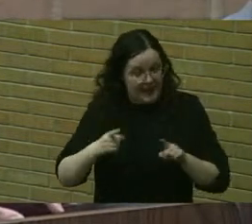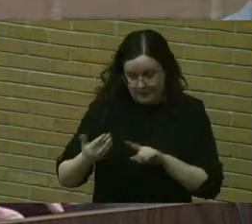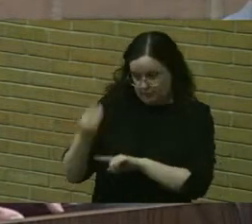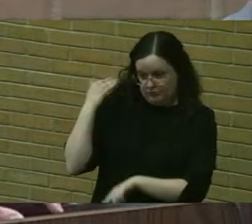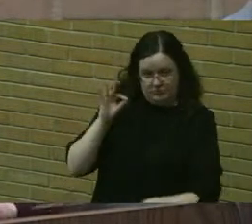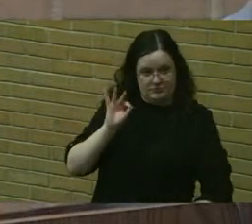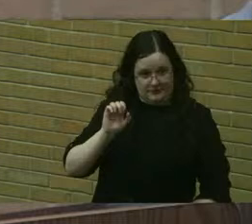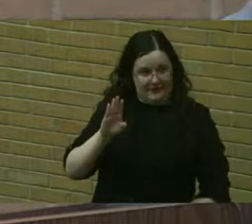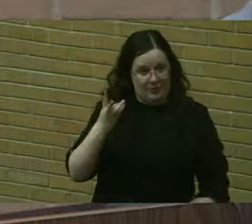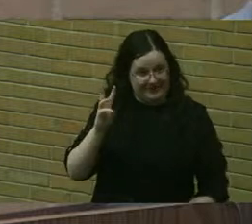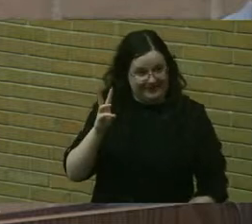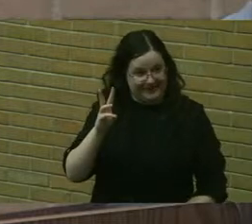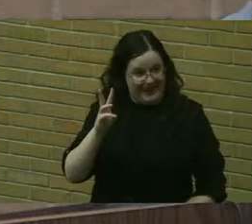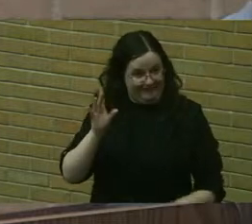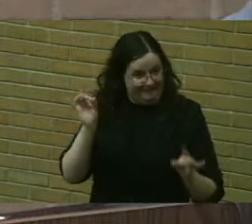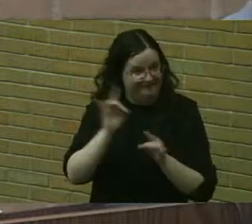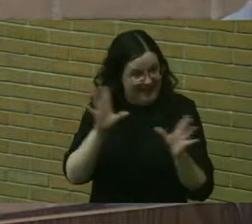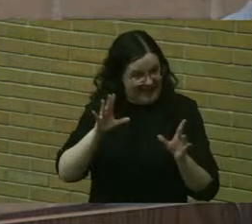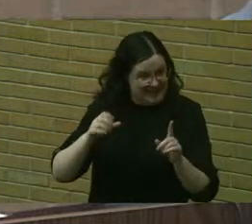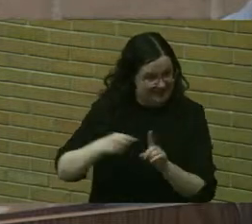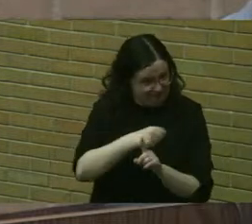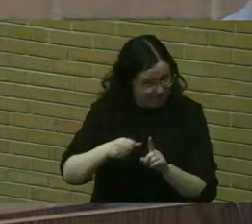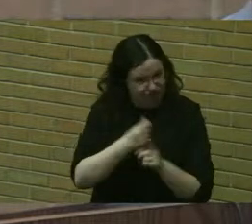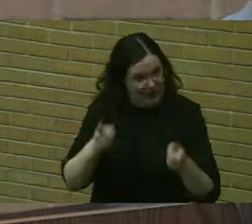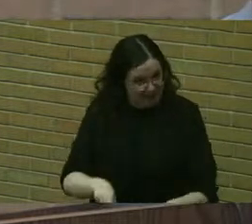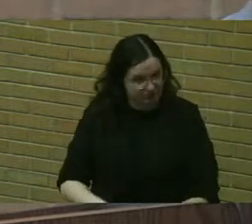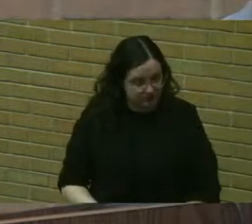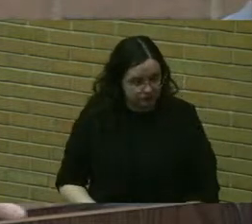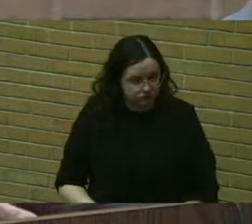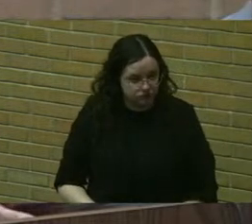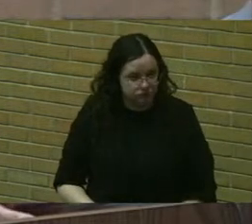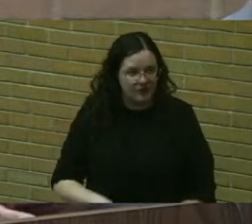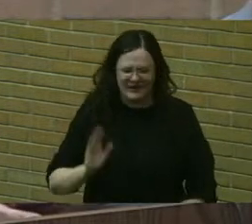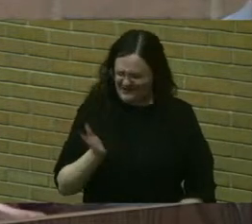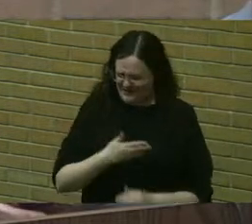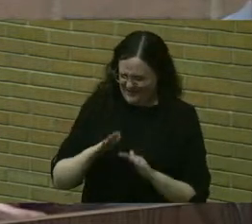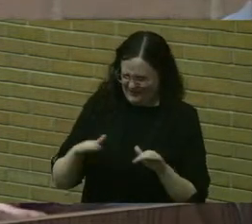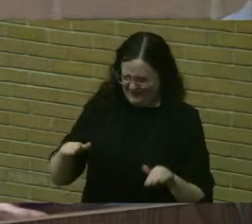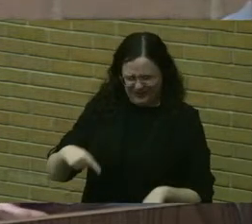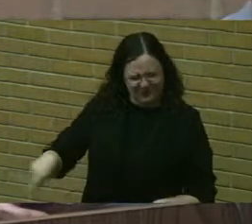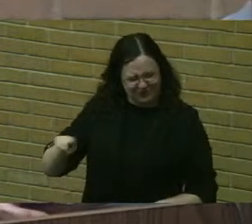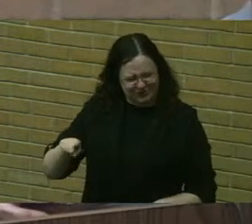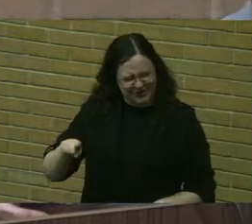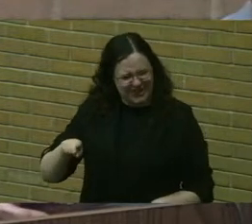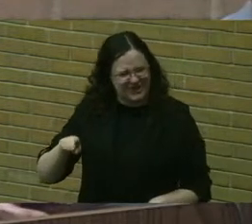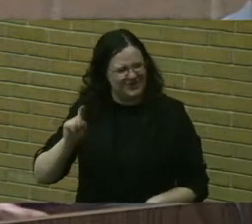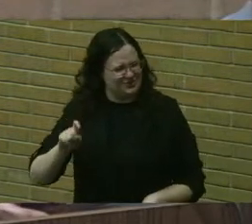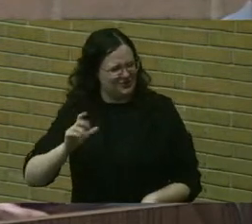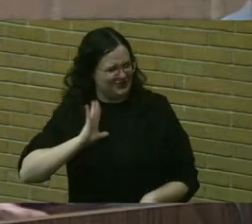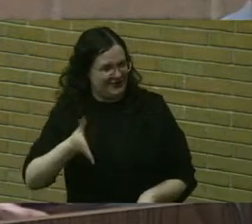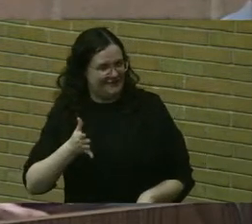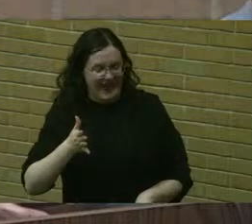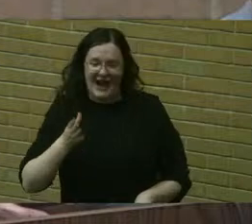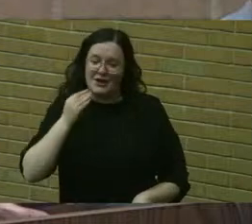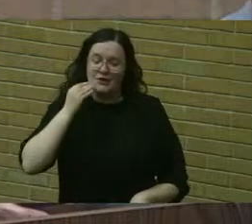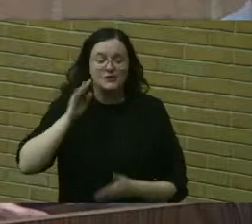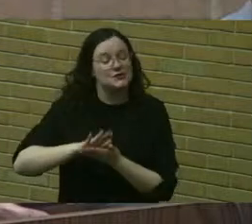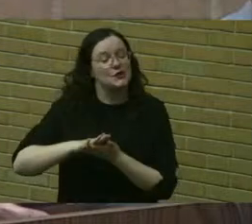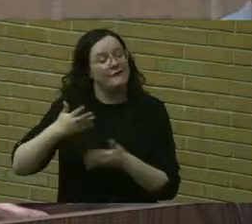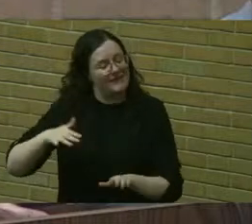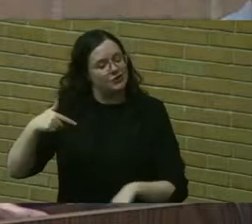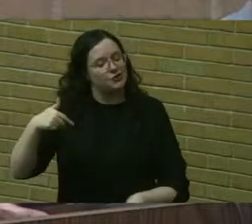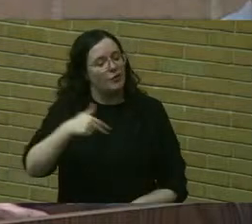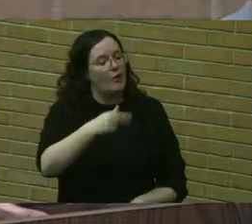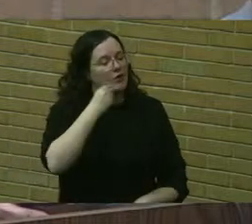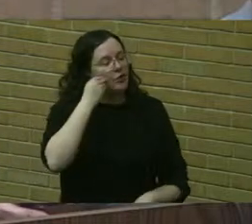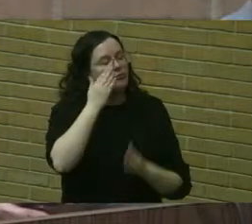16th. Our children should be able to walk home from school